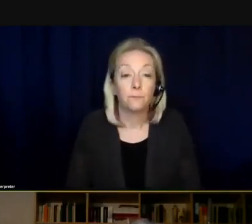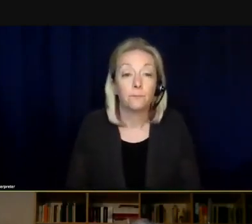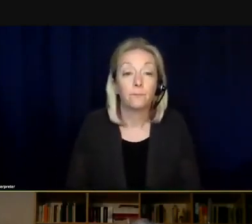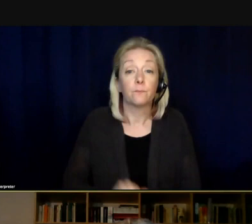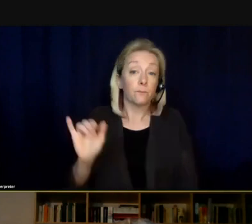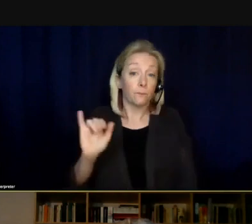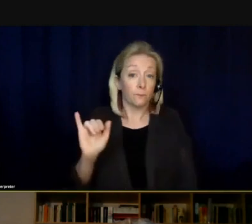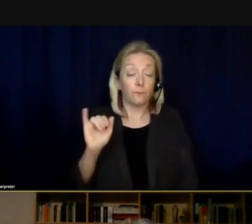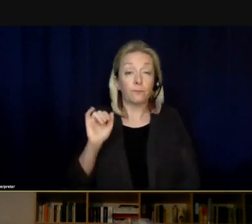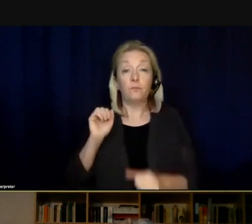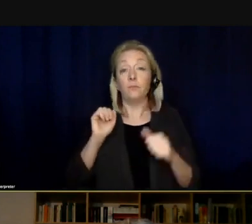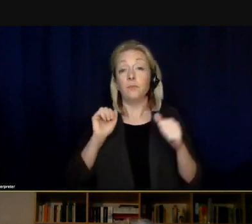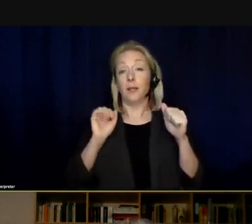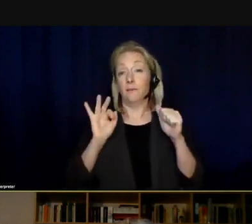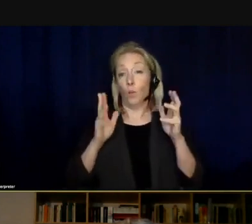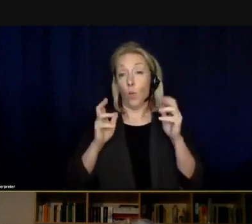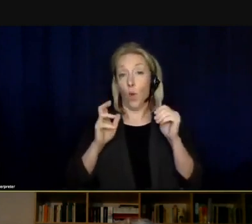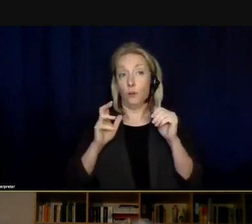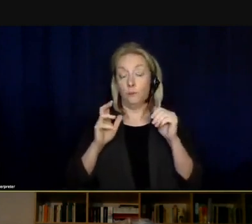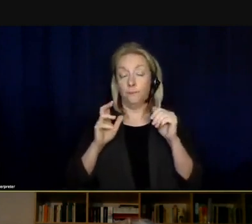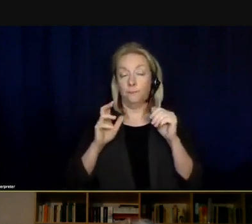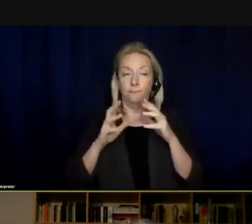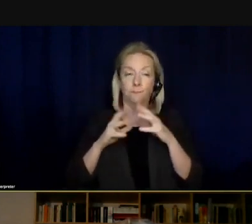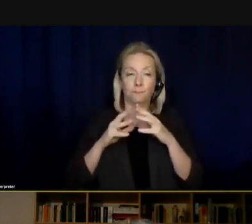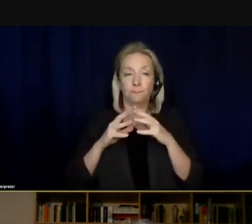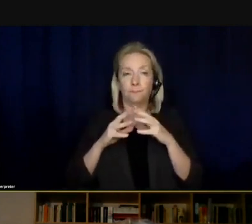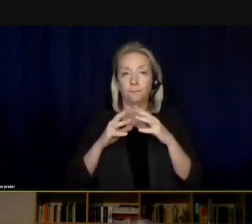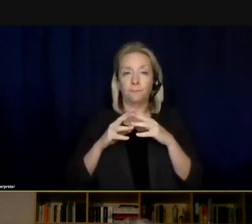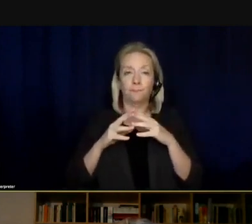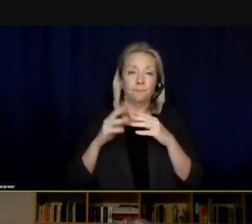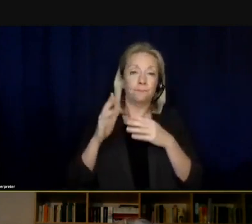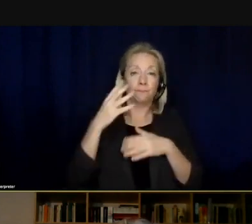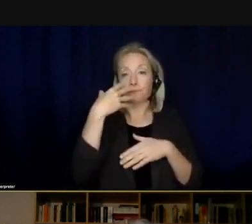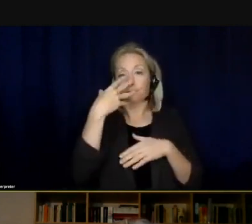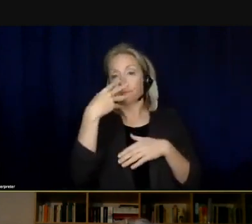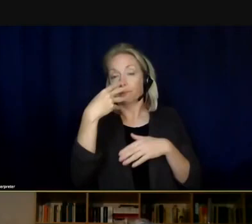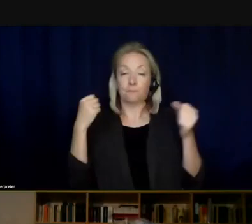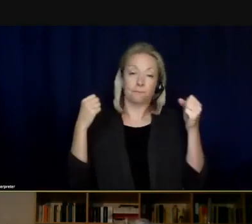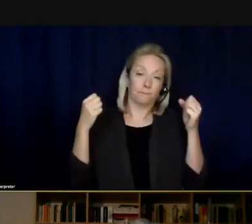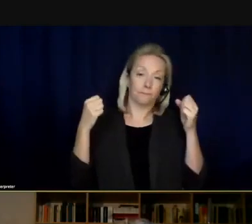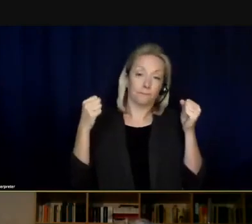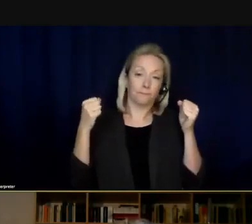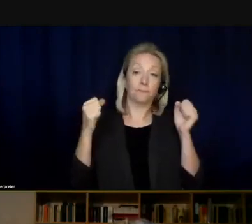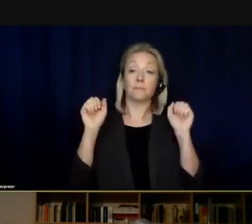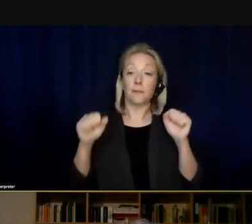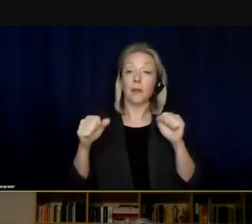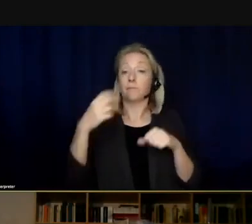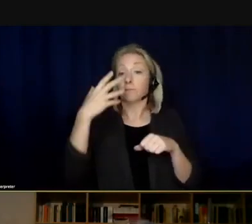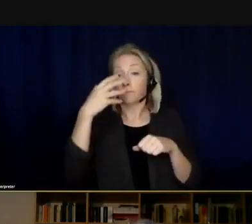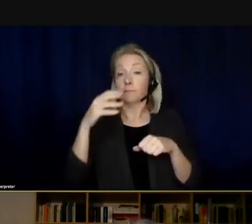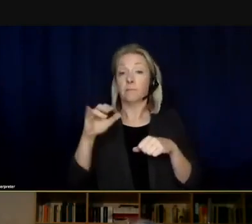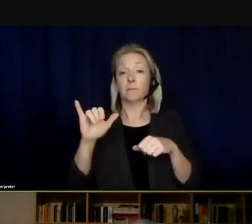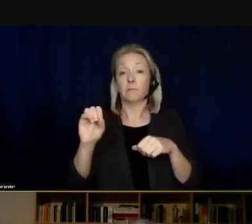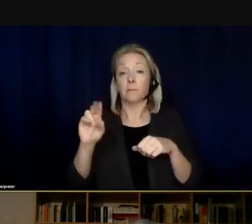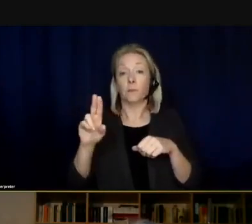if you want to do a video, maybe of you signing an ASL, you can create a YouTube video